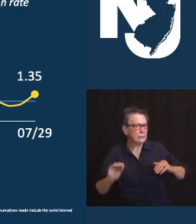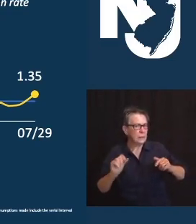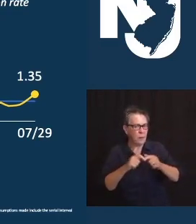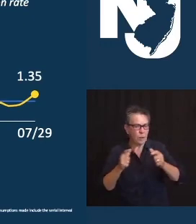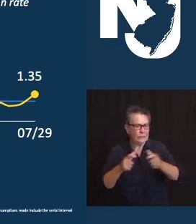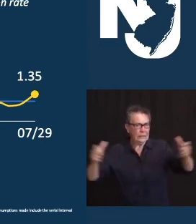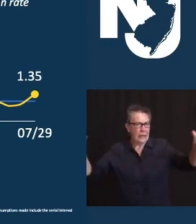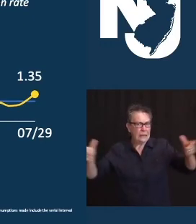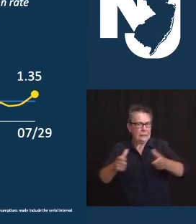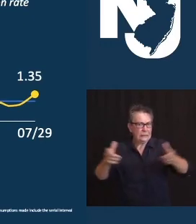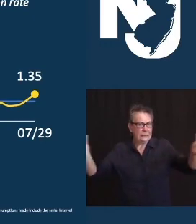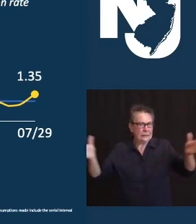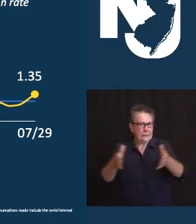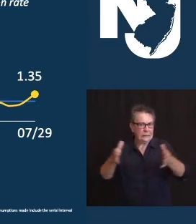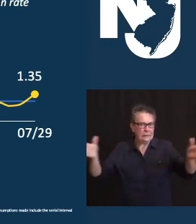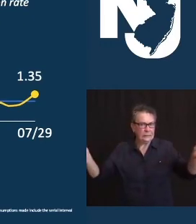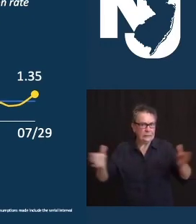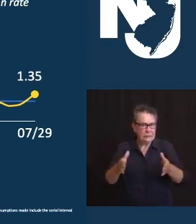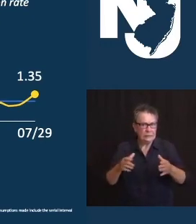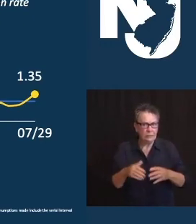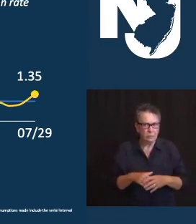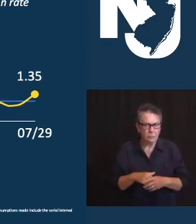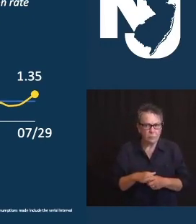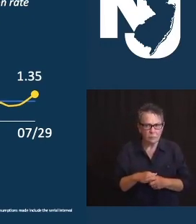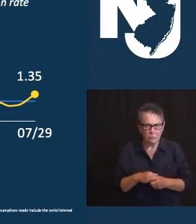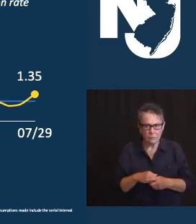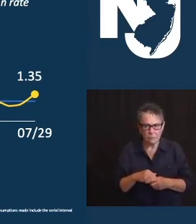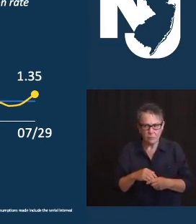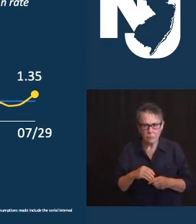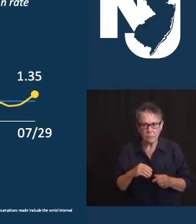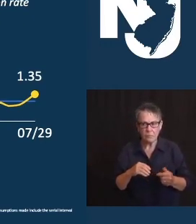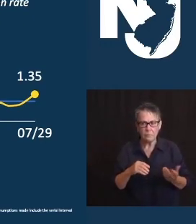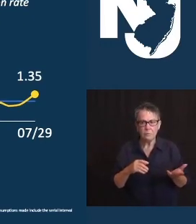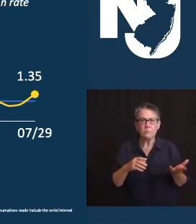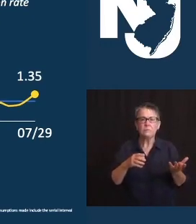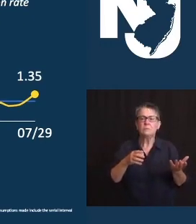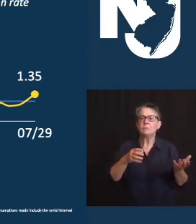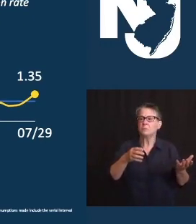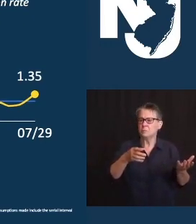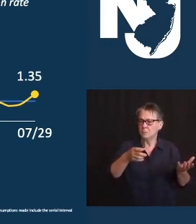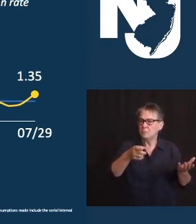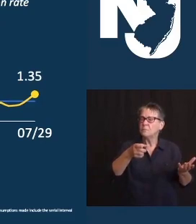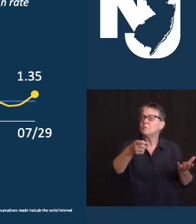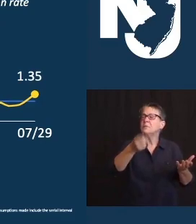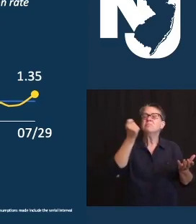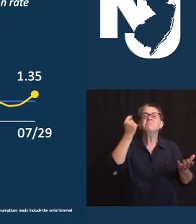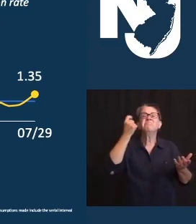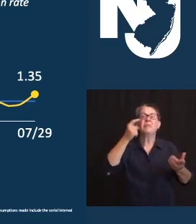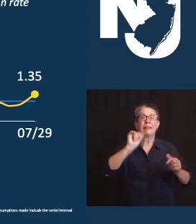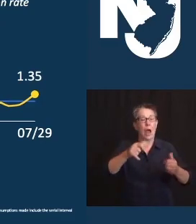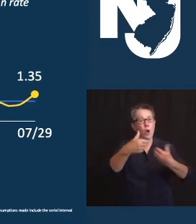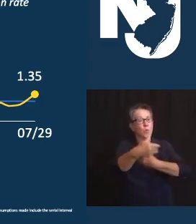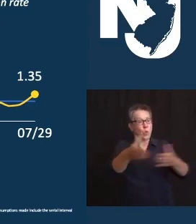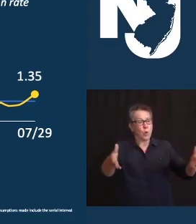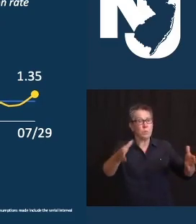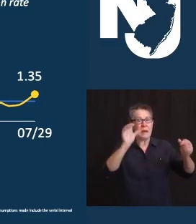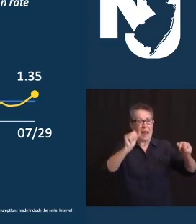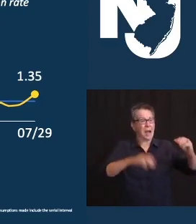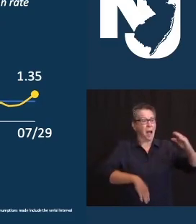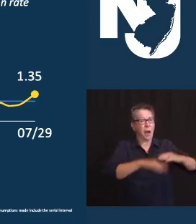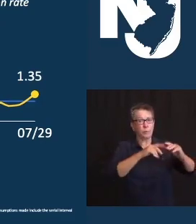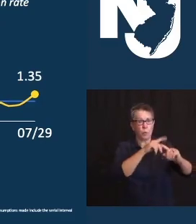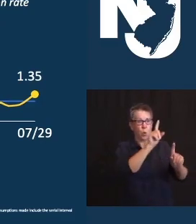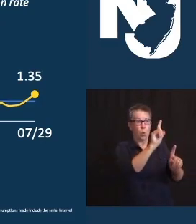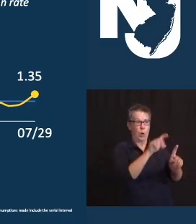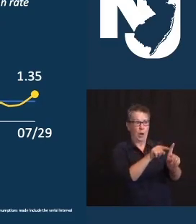It's the lesser of 25% or 100 individuals. And I want to reiterate that I and we reserve the right to lower